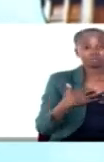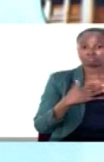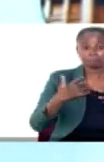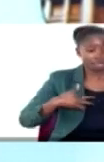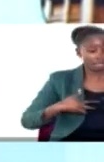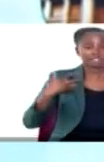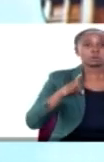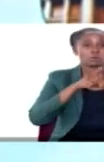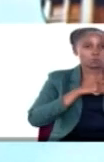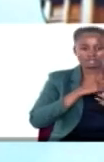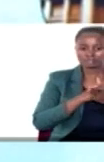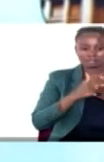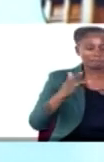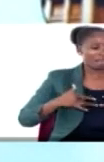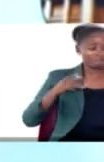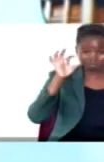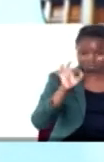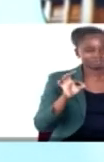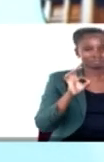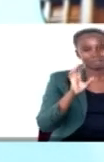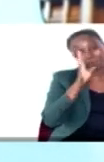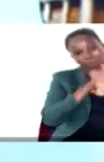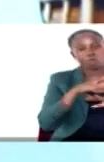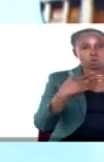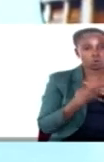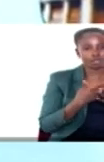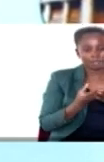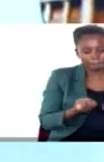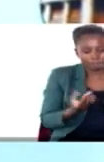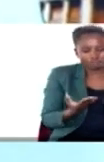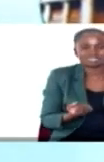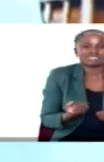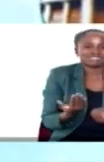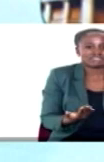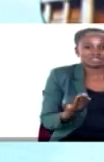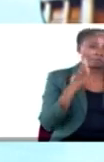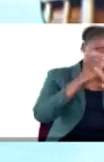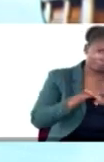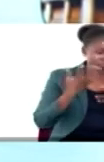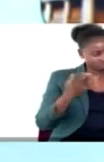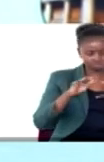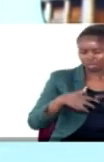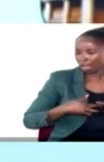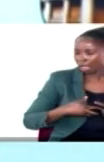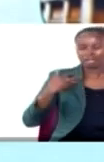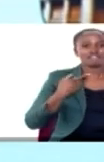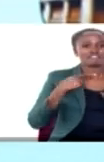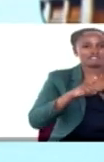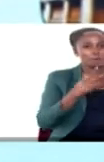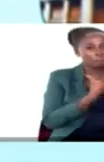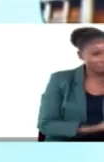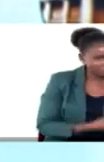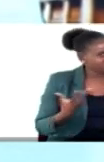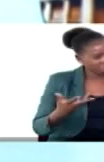dysfunctional state that is incapable of providing services, anger about rising poverty,